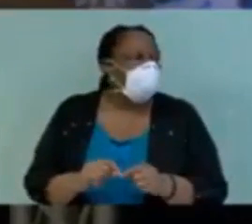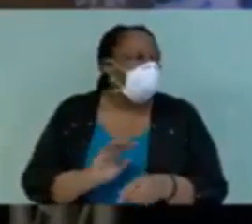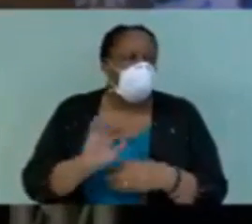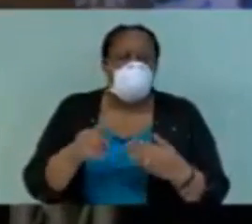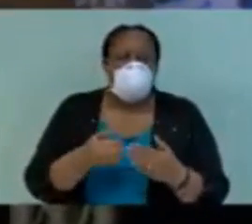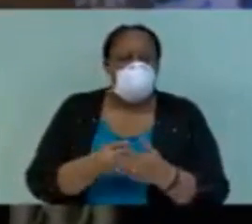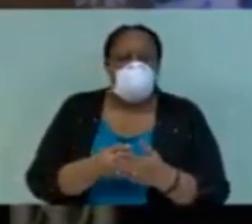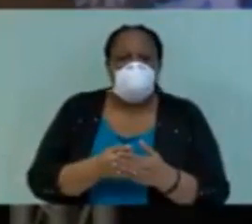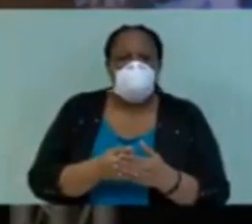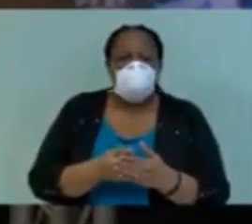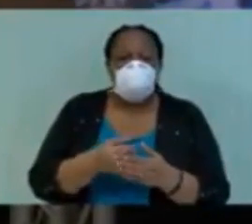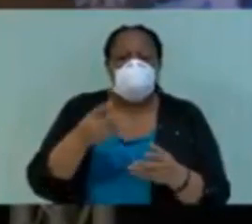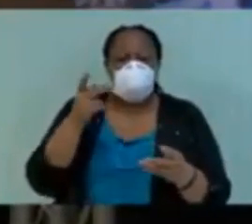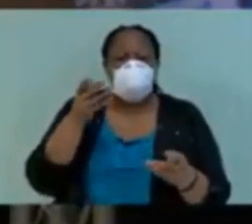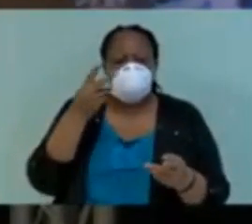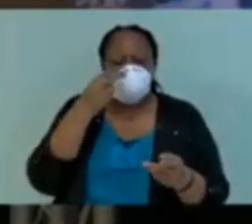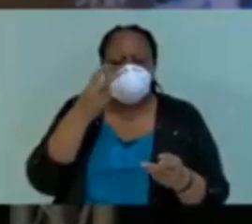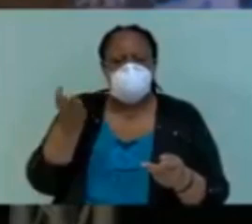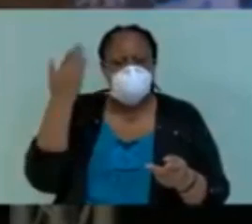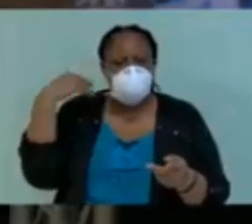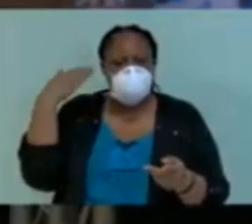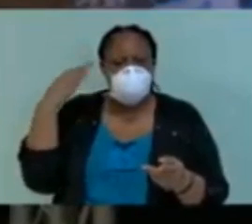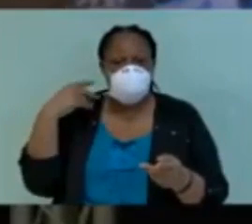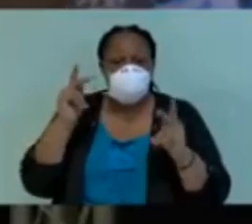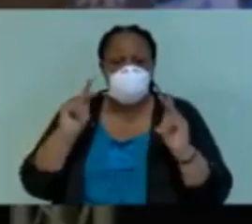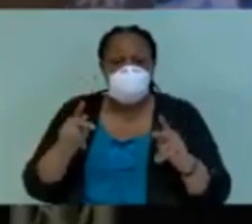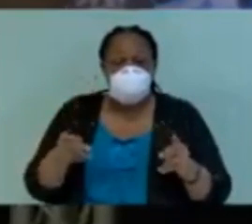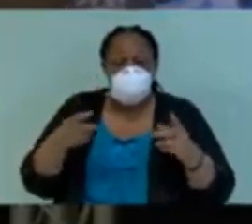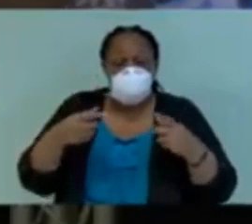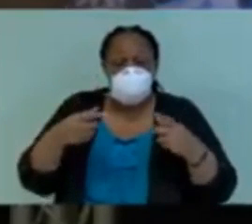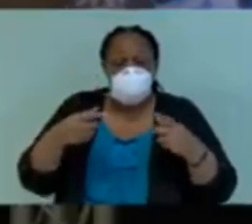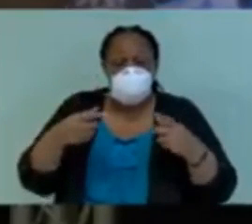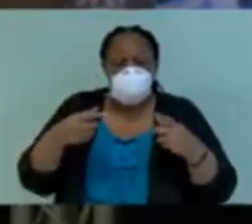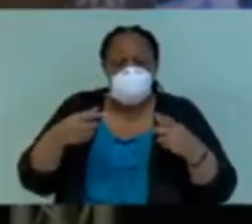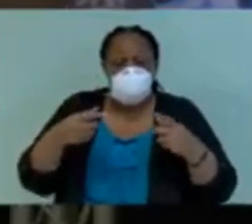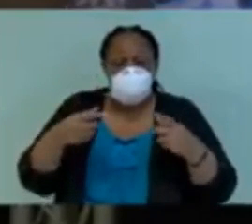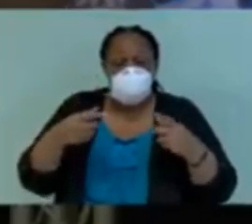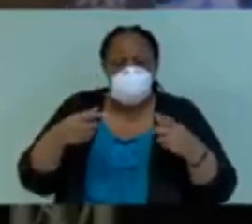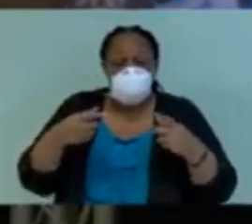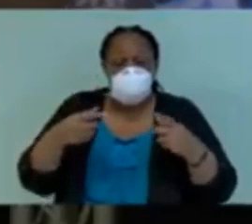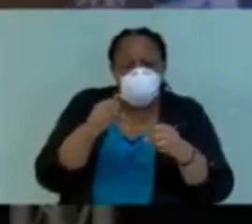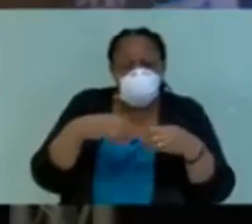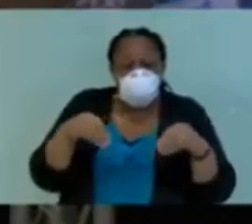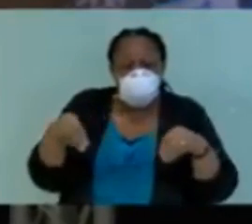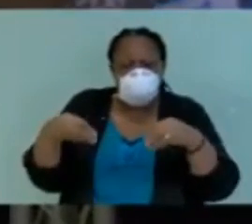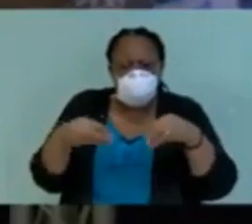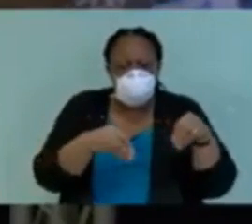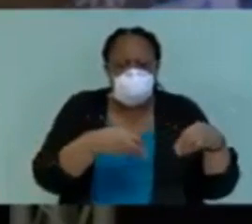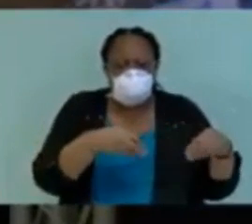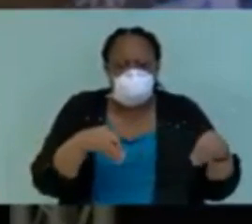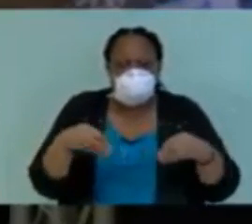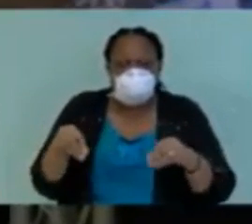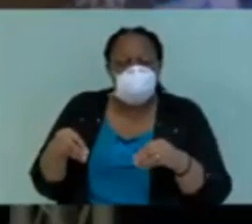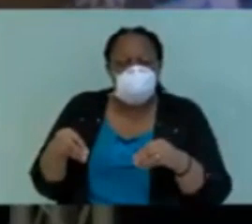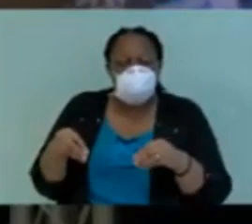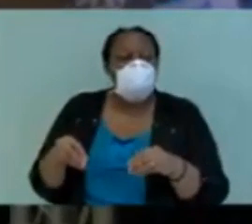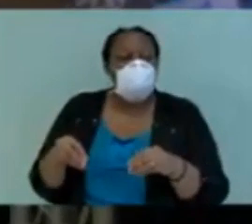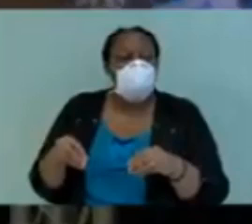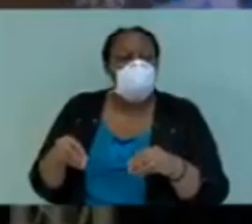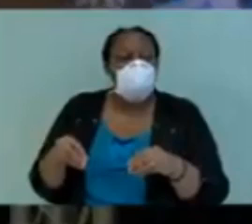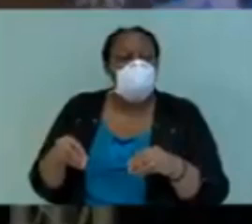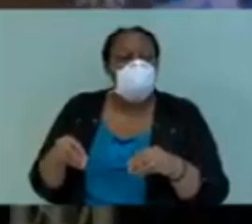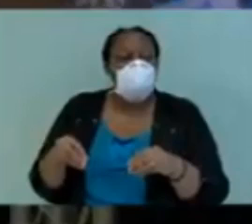possible in getting them. And what has been very, very critical at this point in